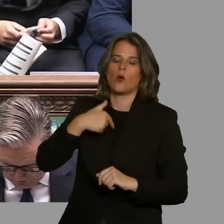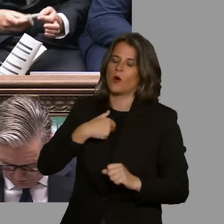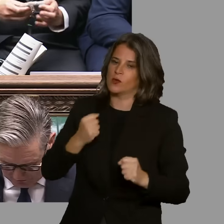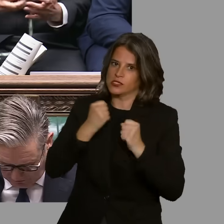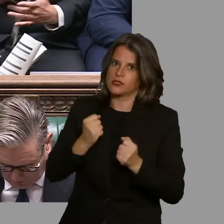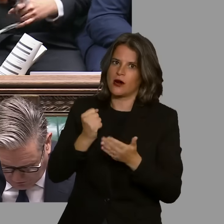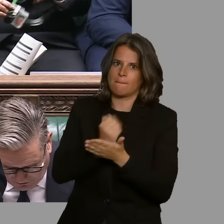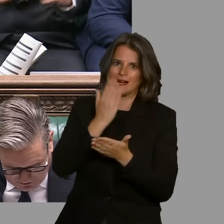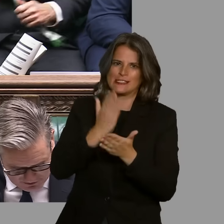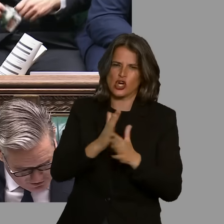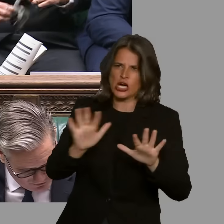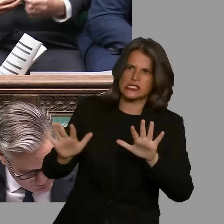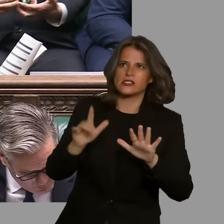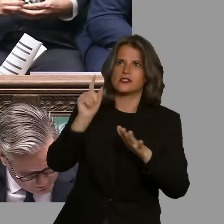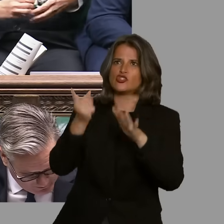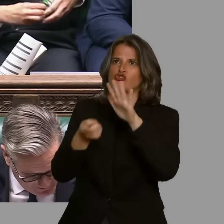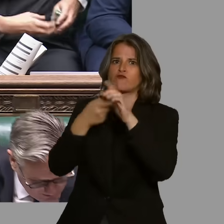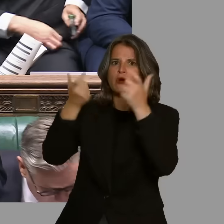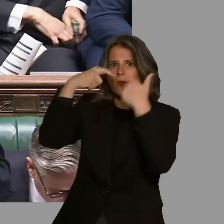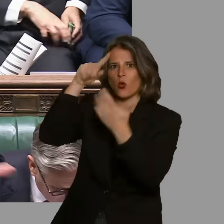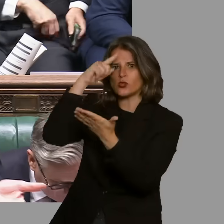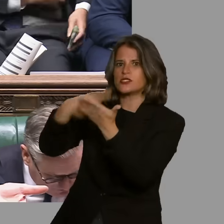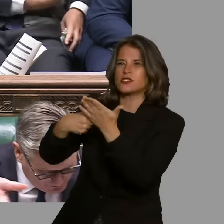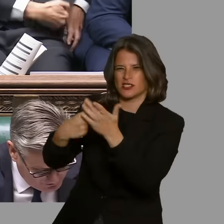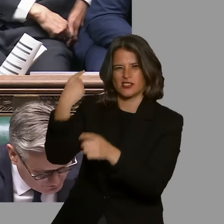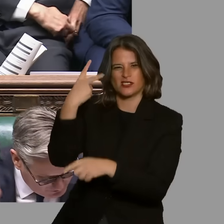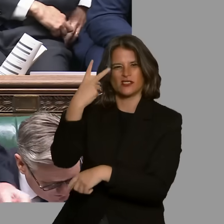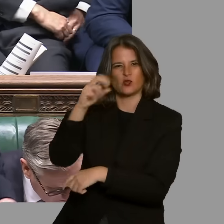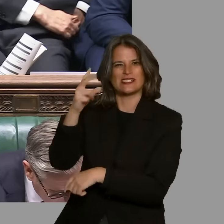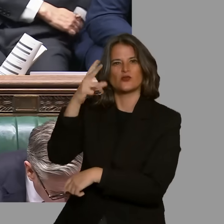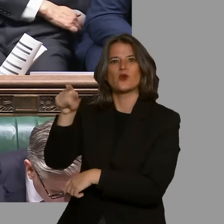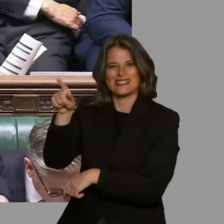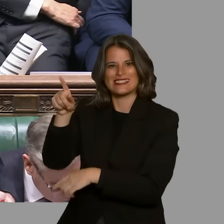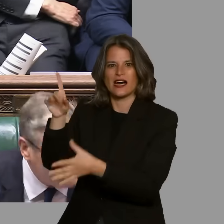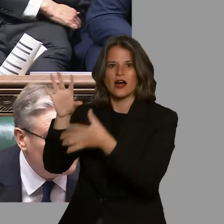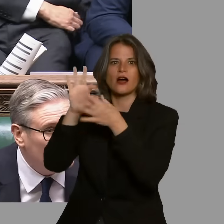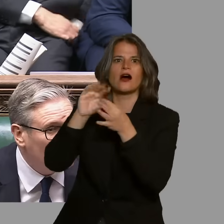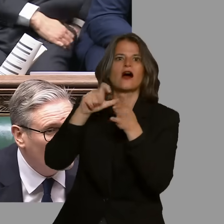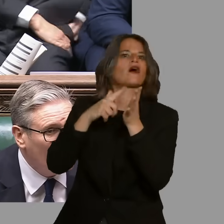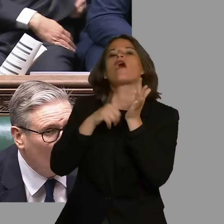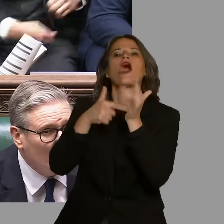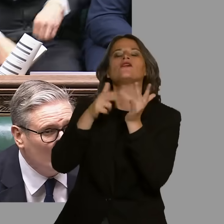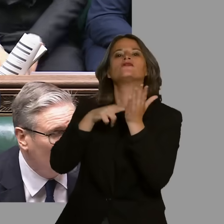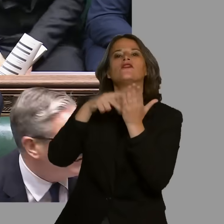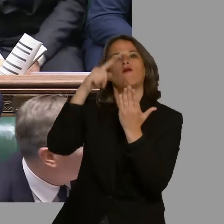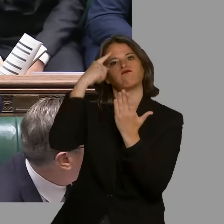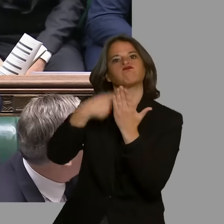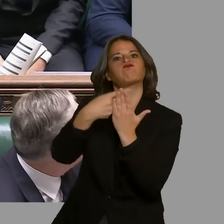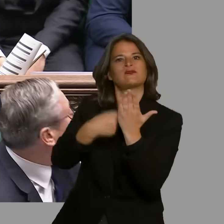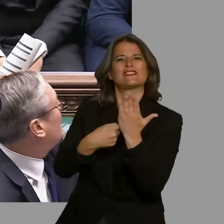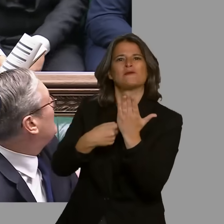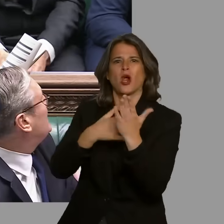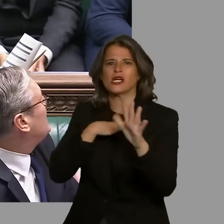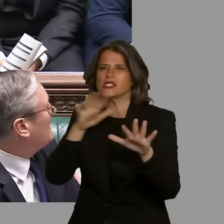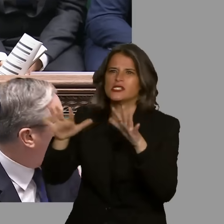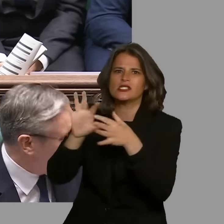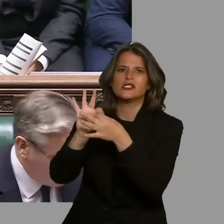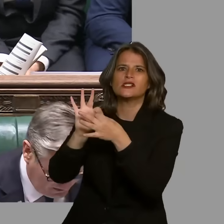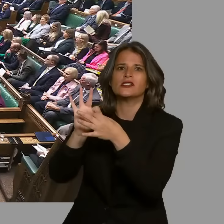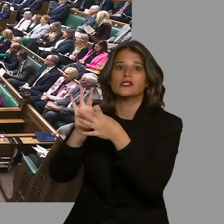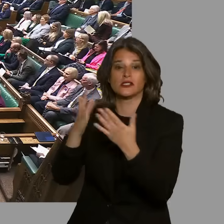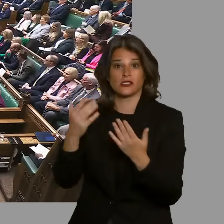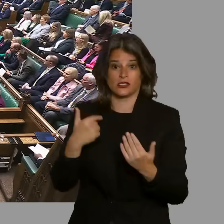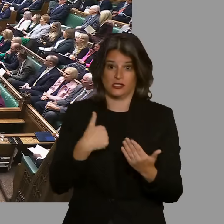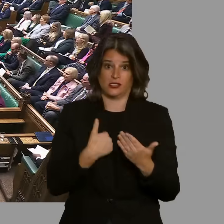proposed legislation will seek to remedy. We think it's a better formulation than 46 and 47. I look forward to his support in passing